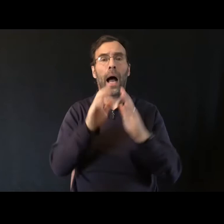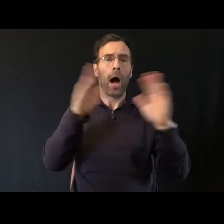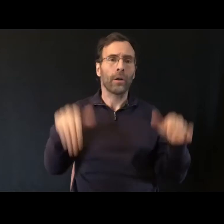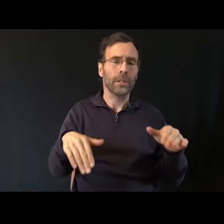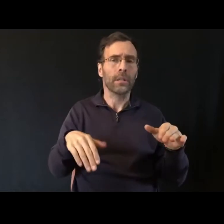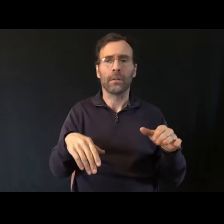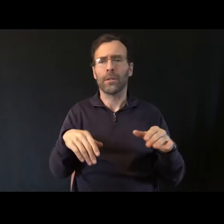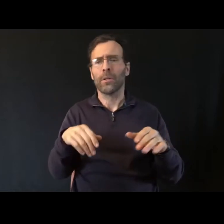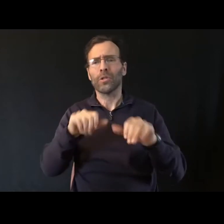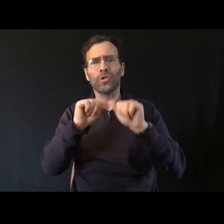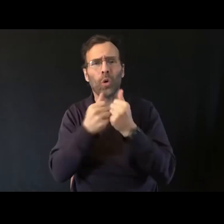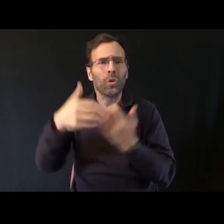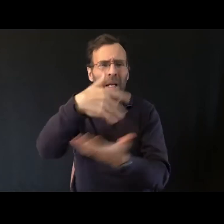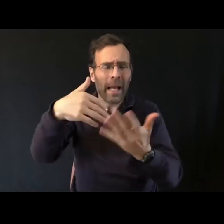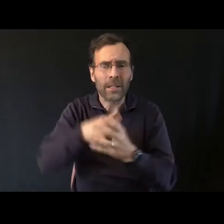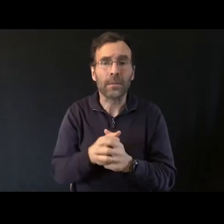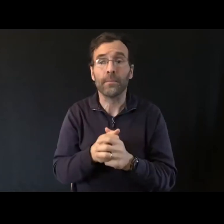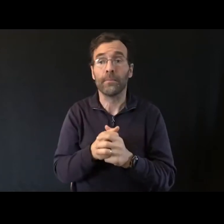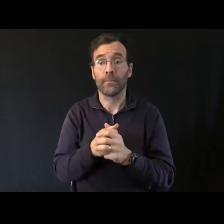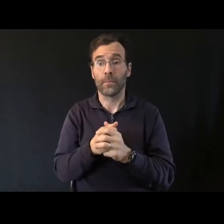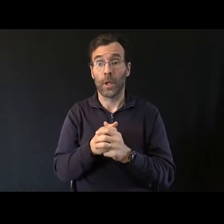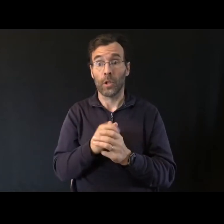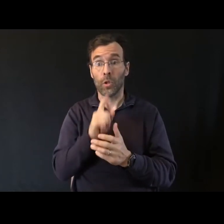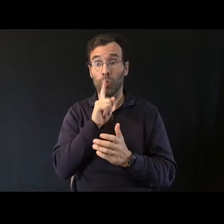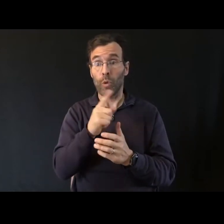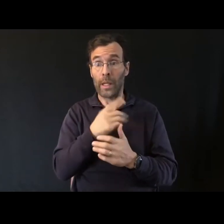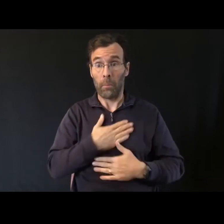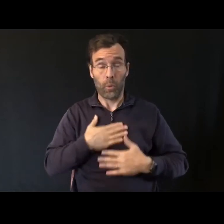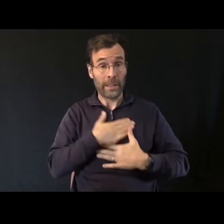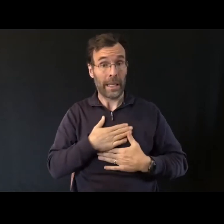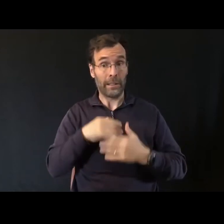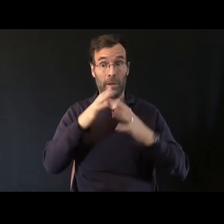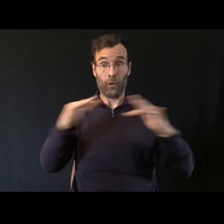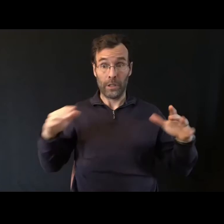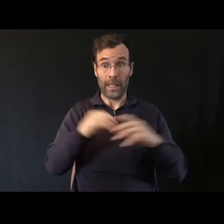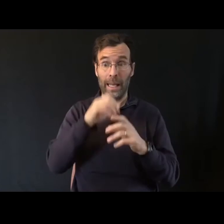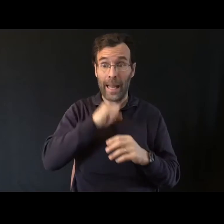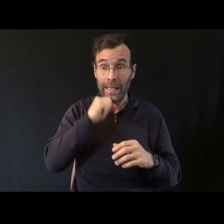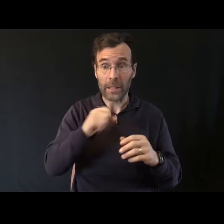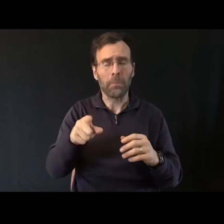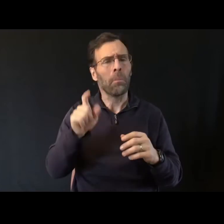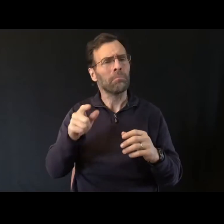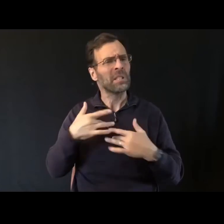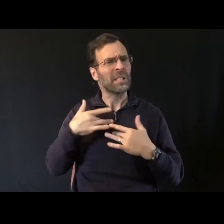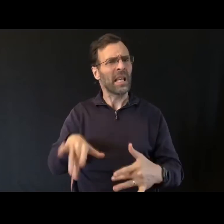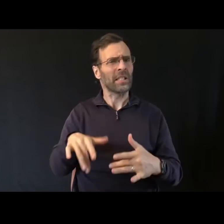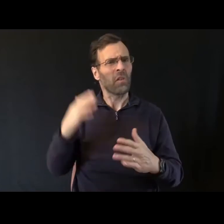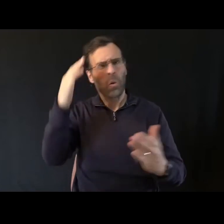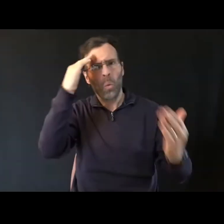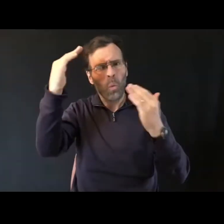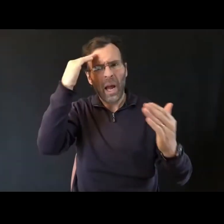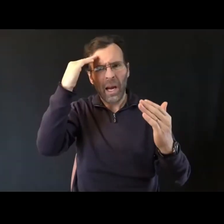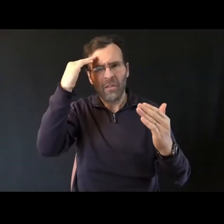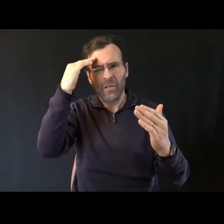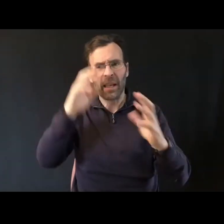social connections. To truly appreciate diversity in aging, we need to be sensitive and aware of the